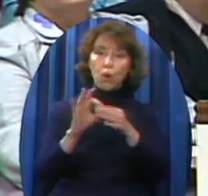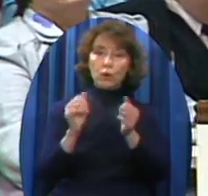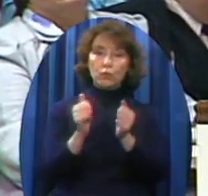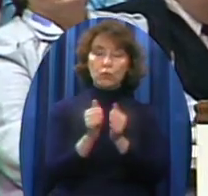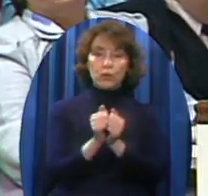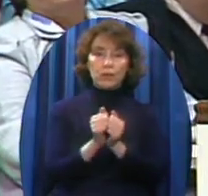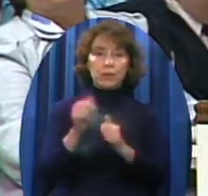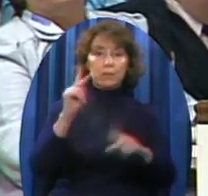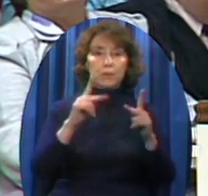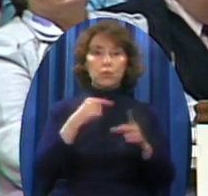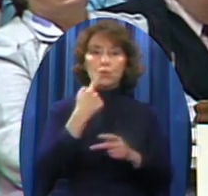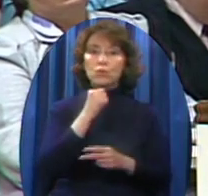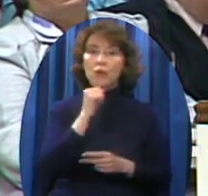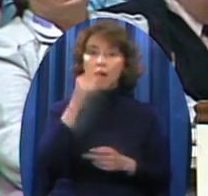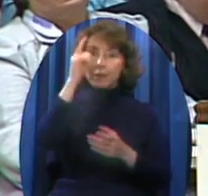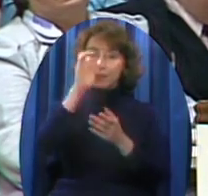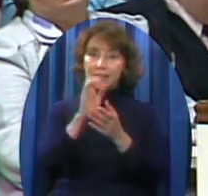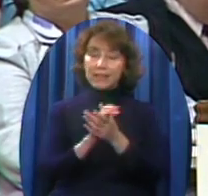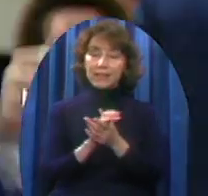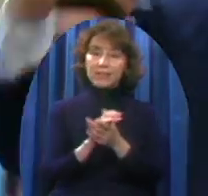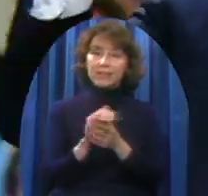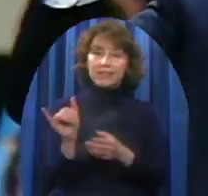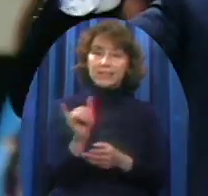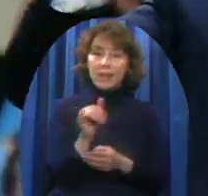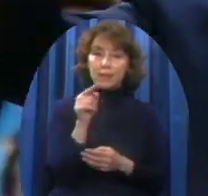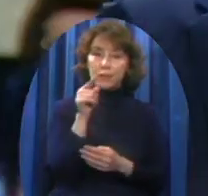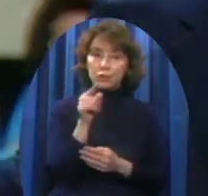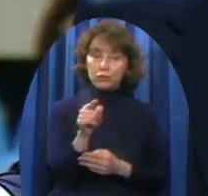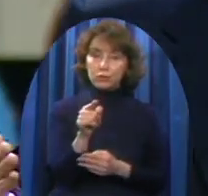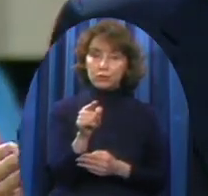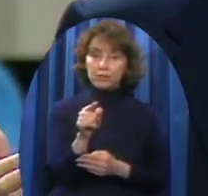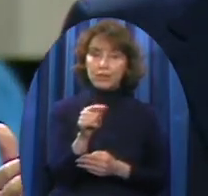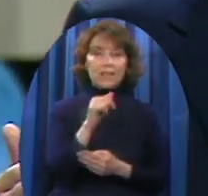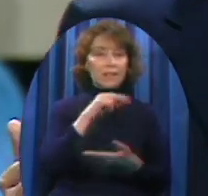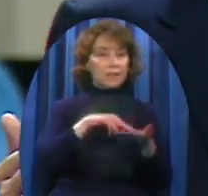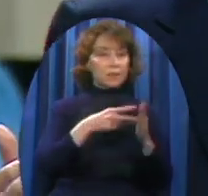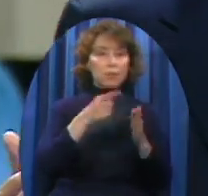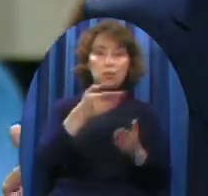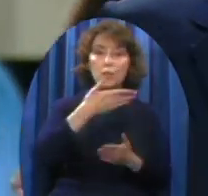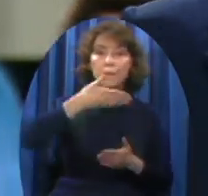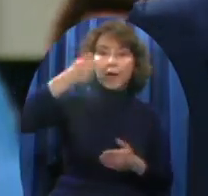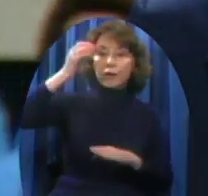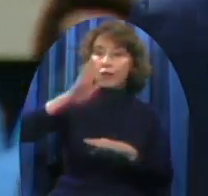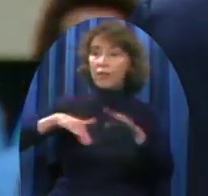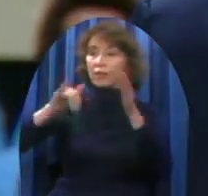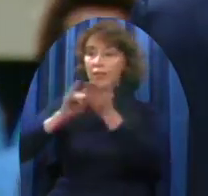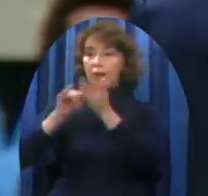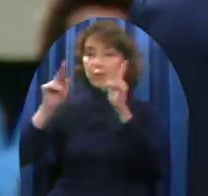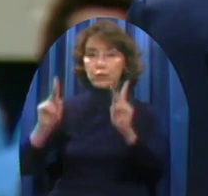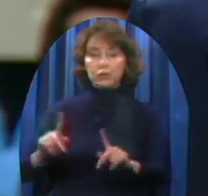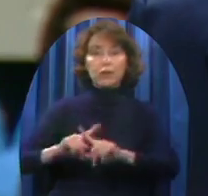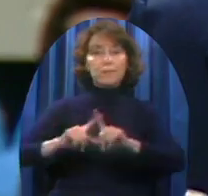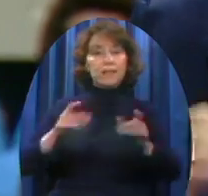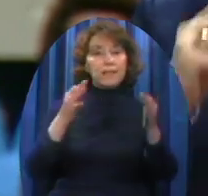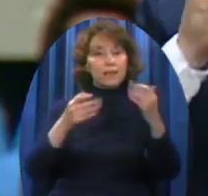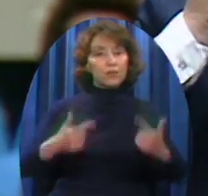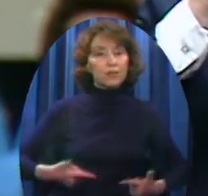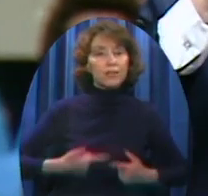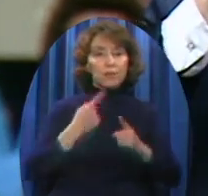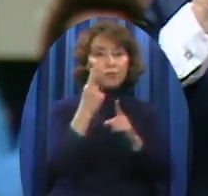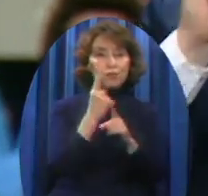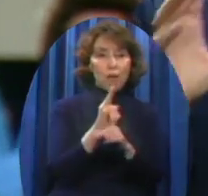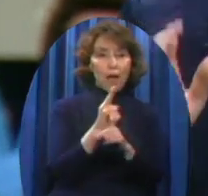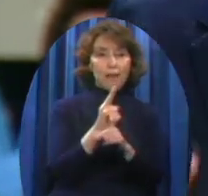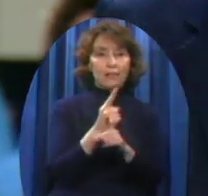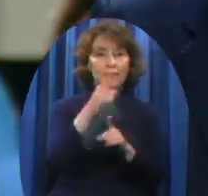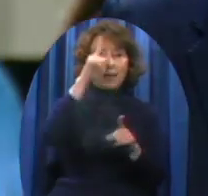God that prevent us from falling into these snares. Doesn't mean you're any better than anybody else, but it means if you live right and live by the Word of God, young people,